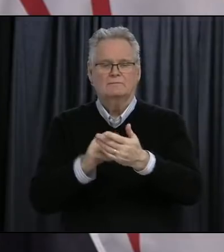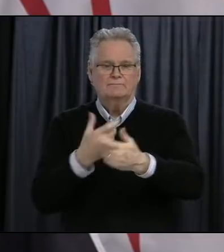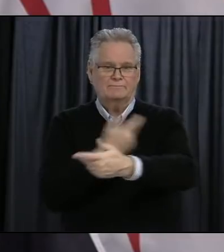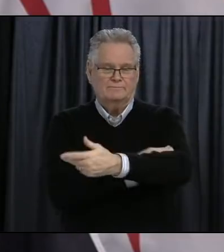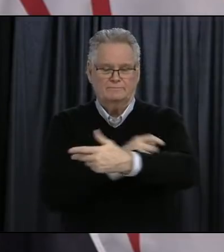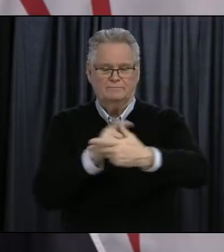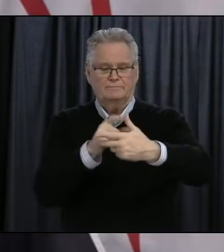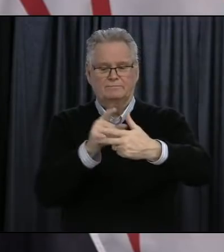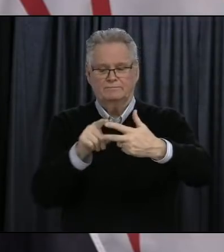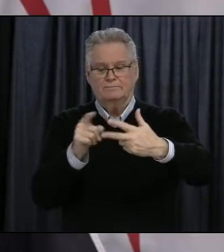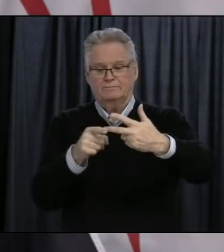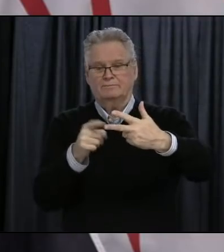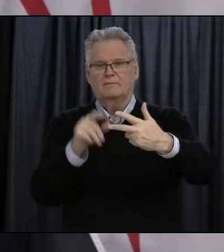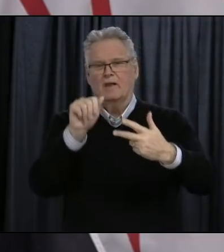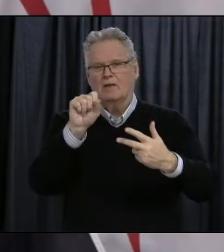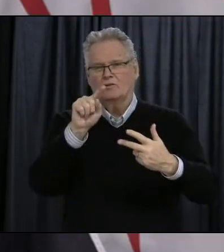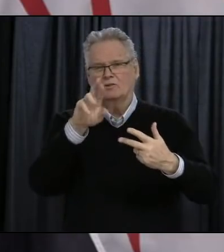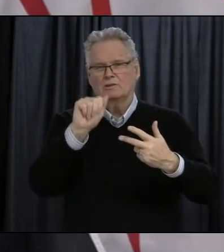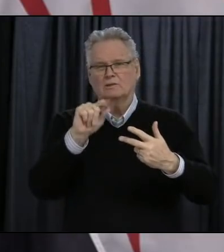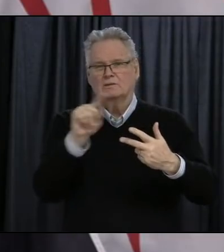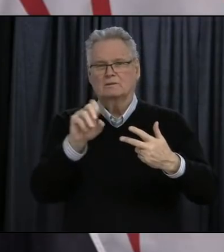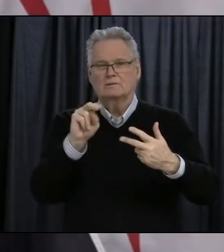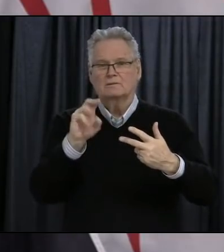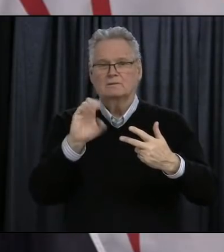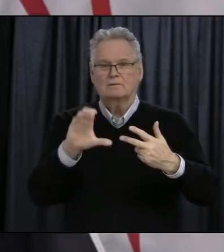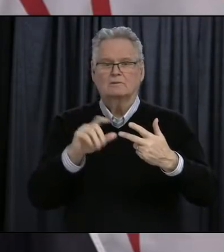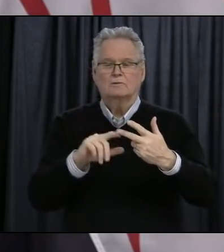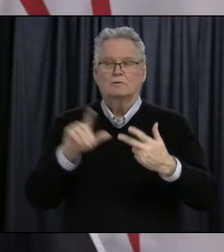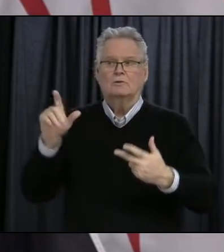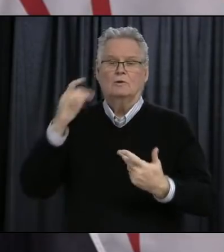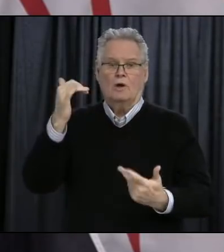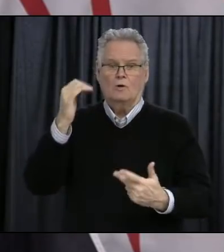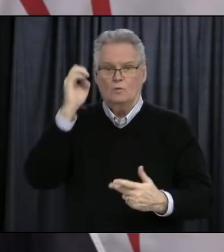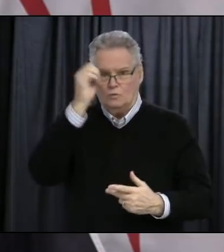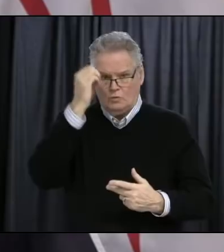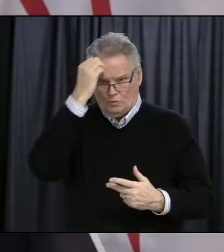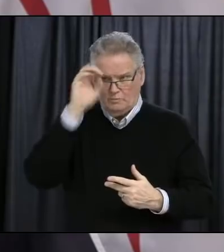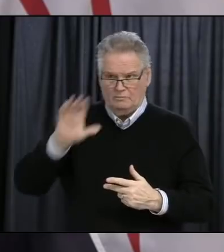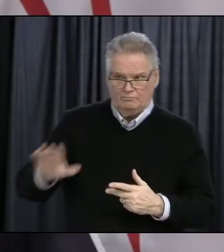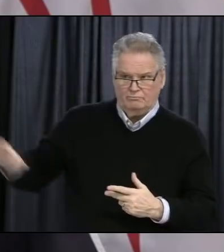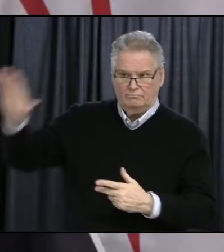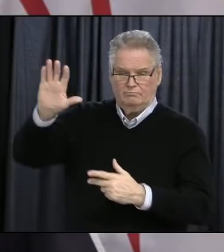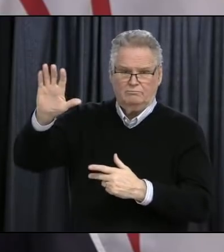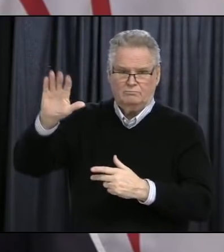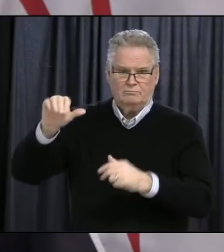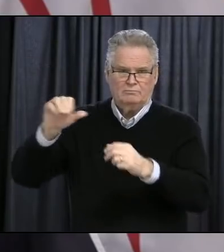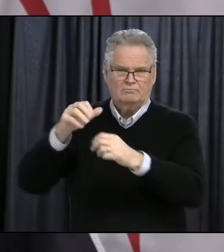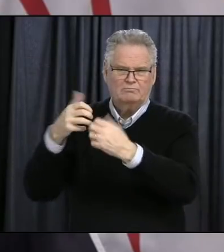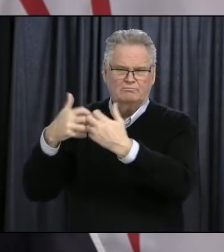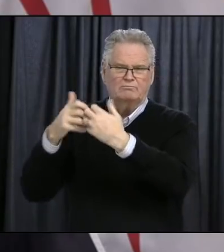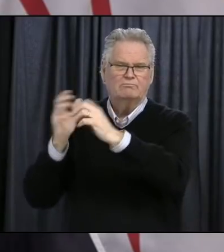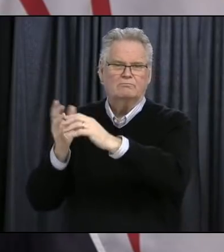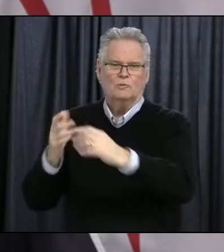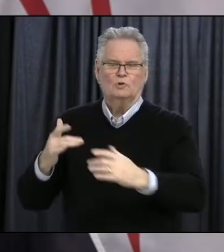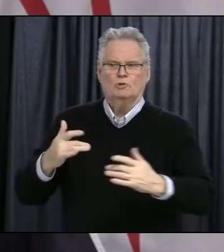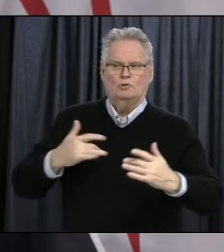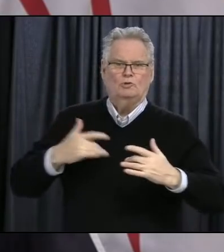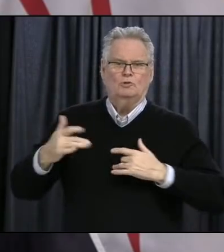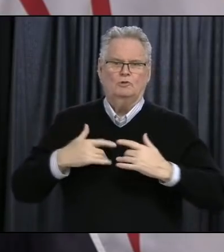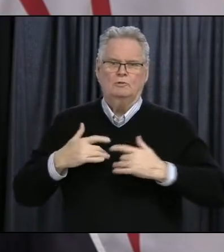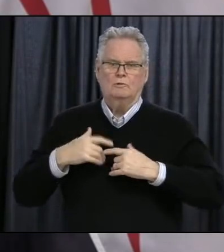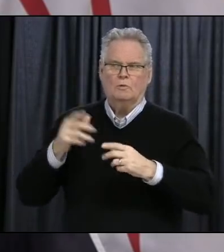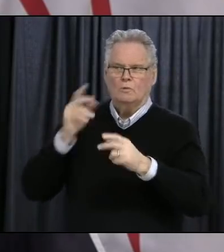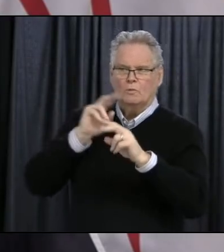indication that the vaccine caused these events. Furthermore, Canada has not received any of the batches under investigation which